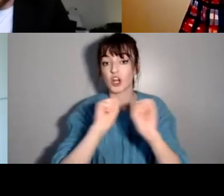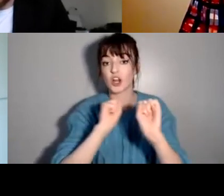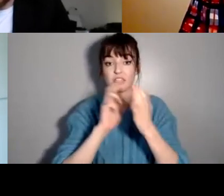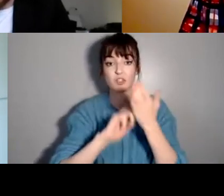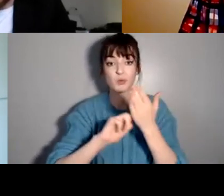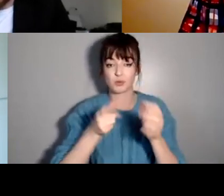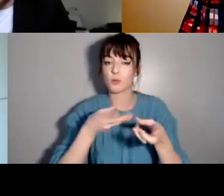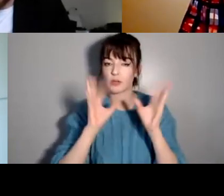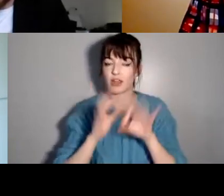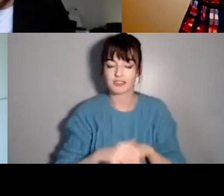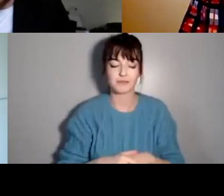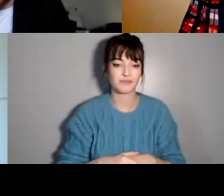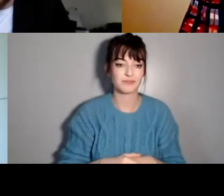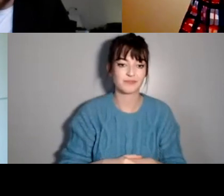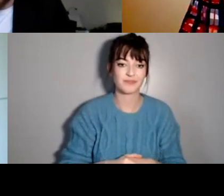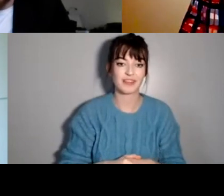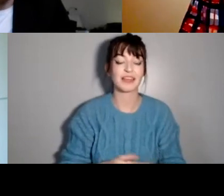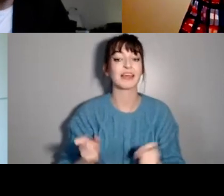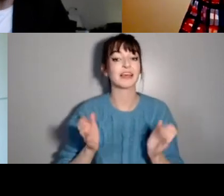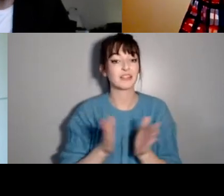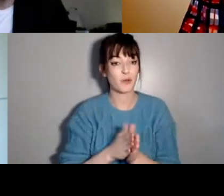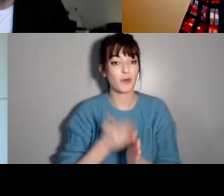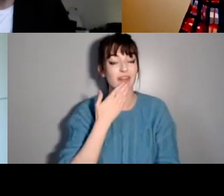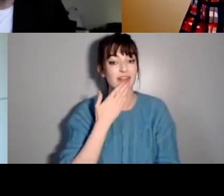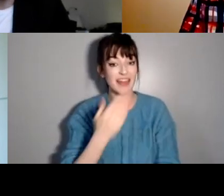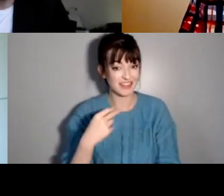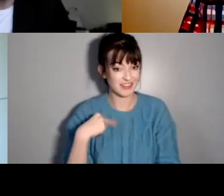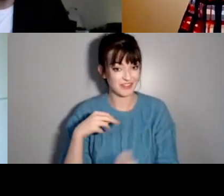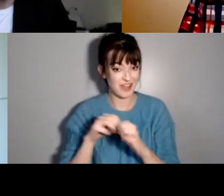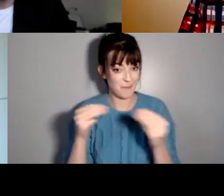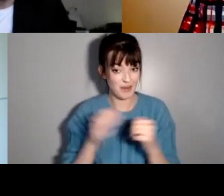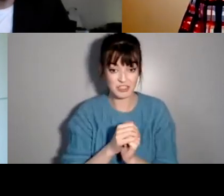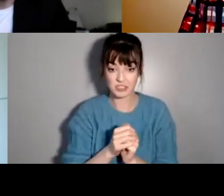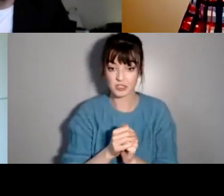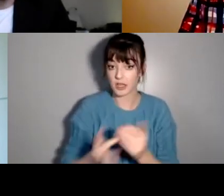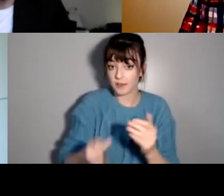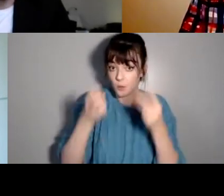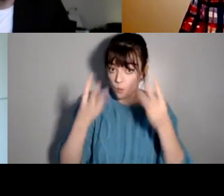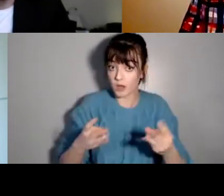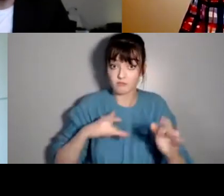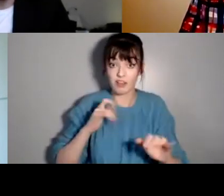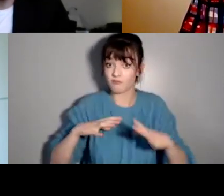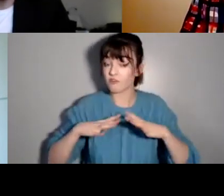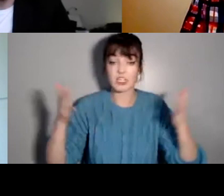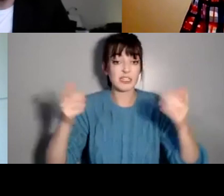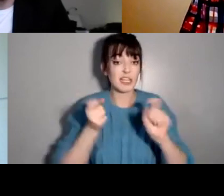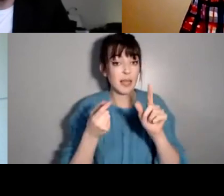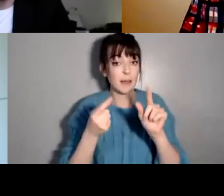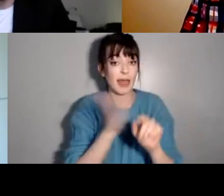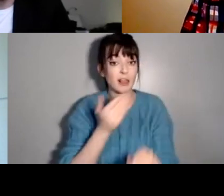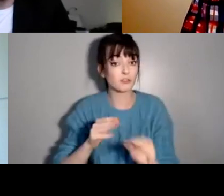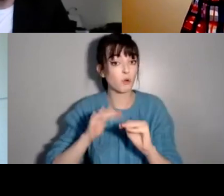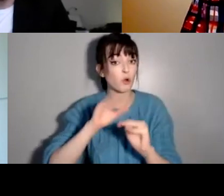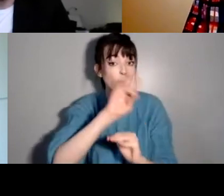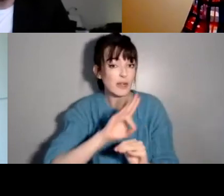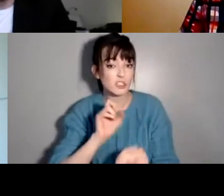great. So thank you very much. Feel free to email us if you have any further questions, or you'd